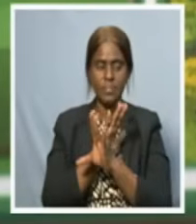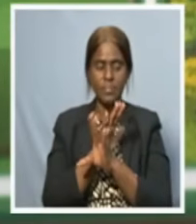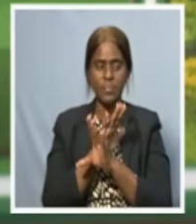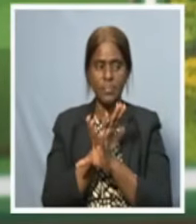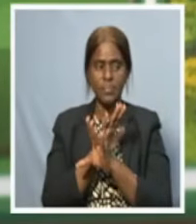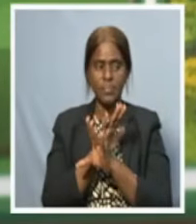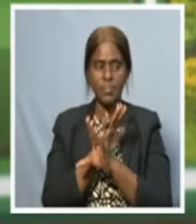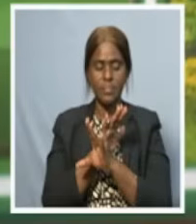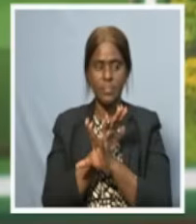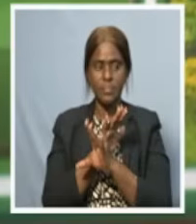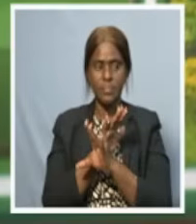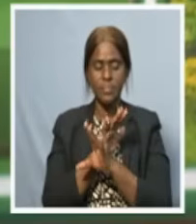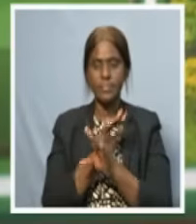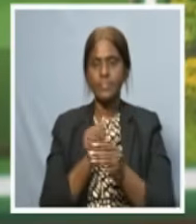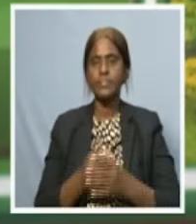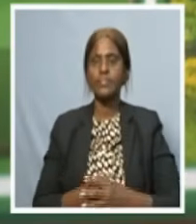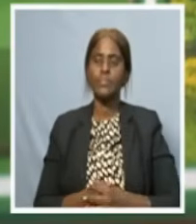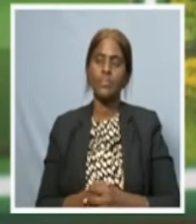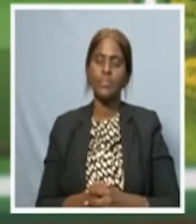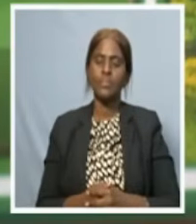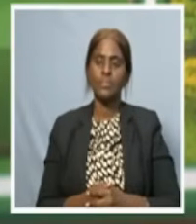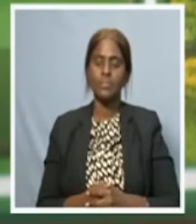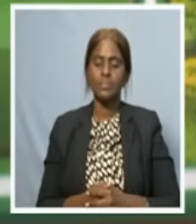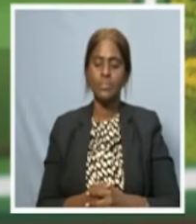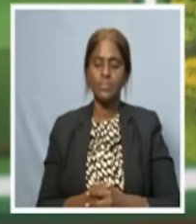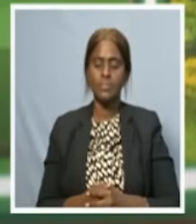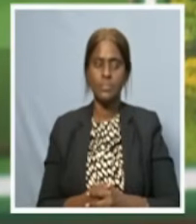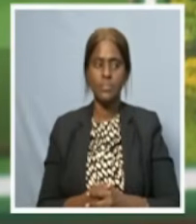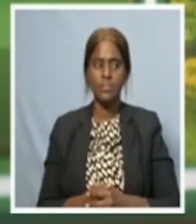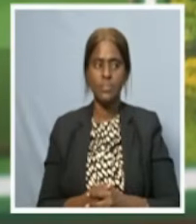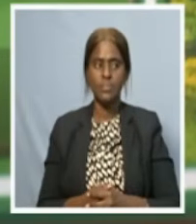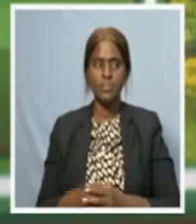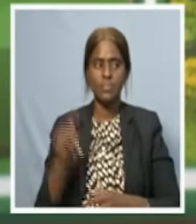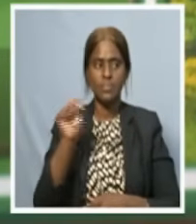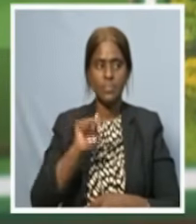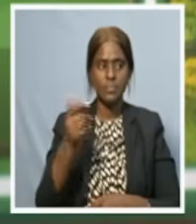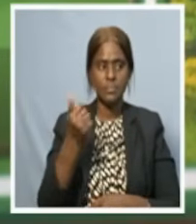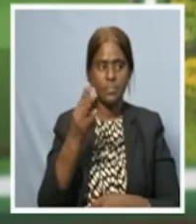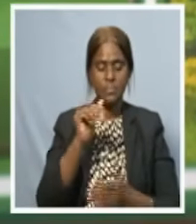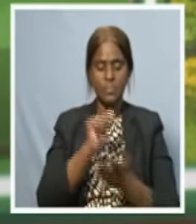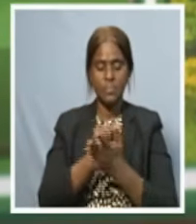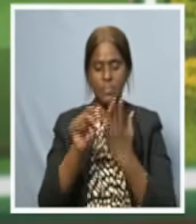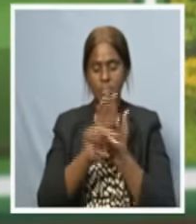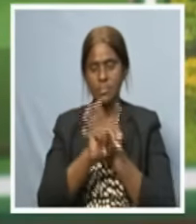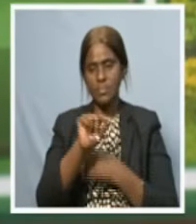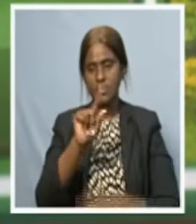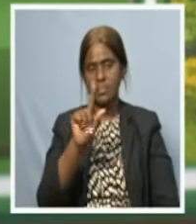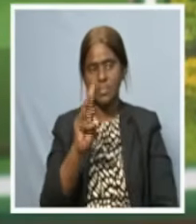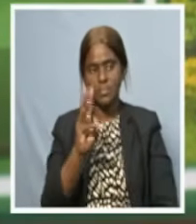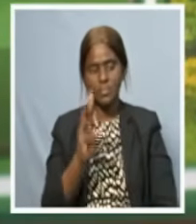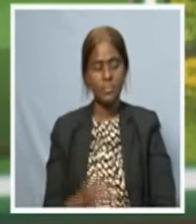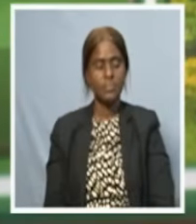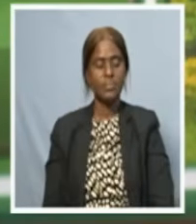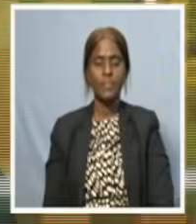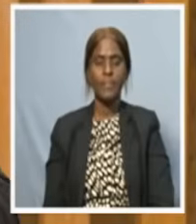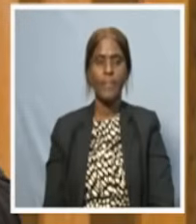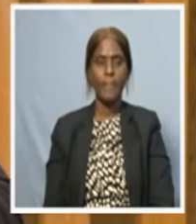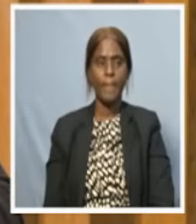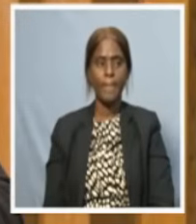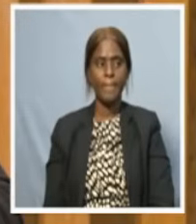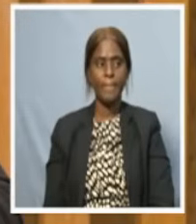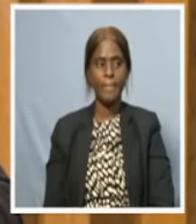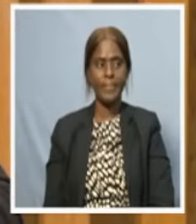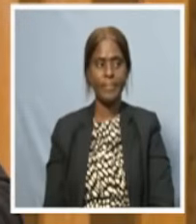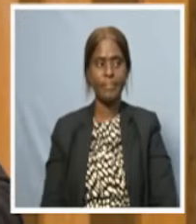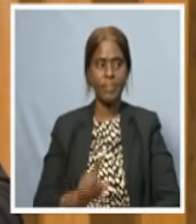5th session of the 13th National Assembly, laid on the table of the House on Tuesday, 14th April 2026. And when